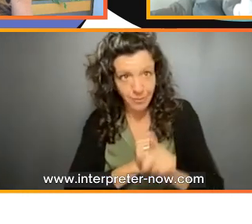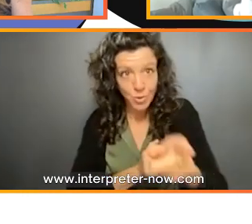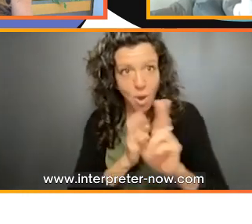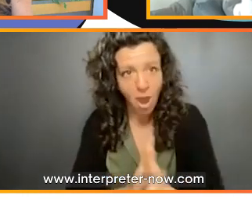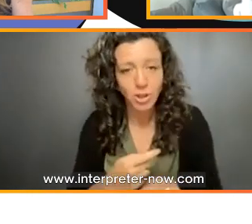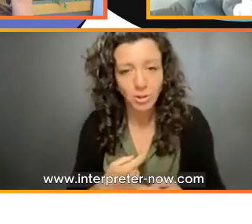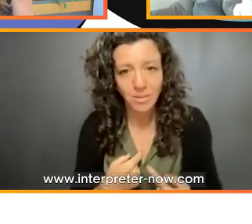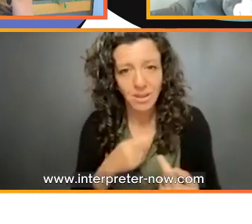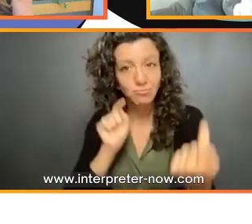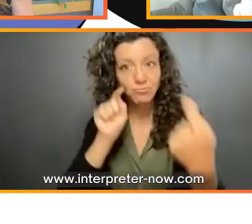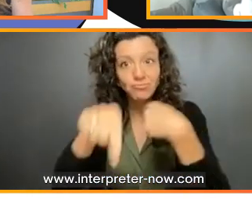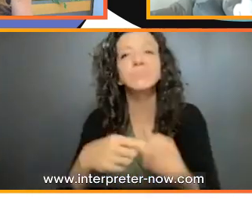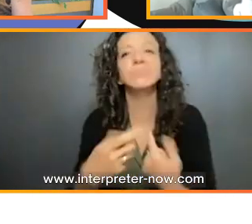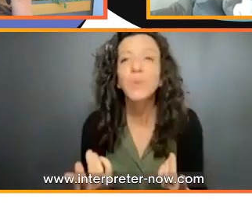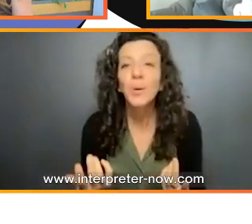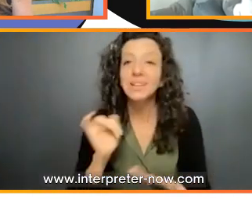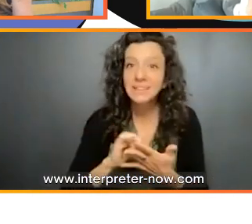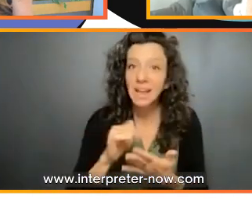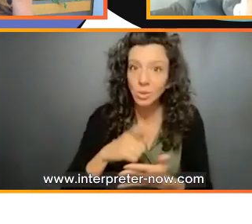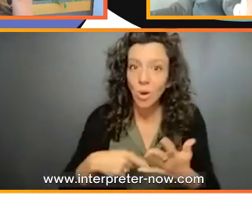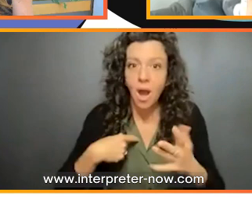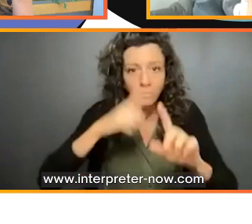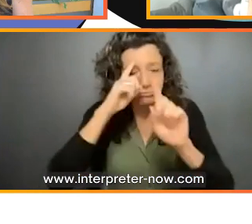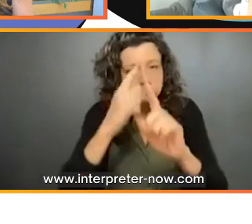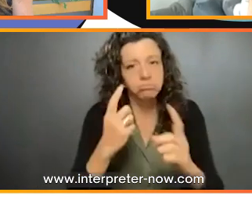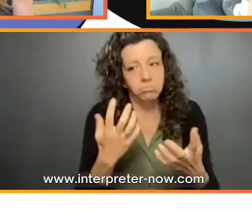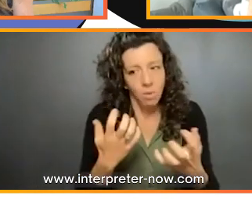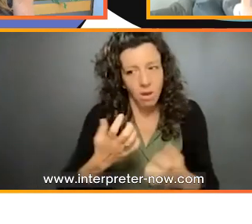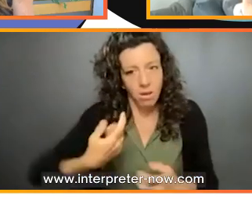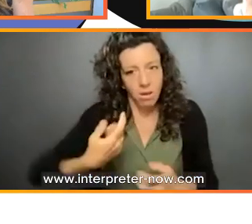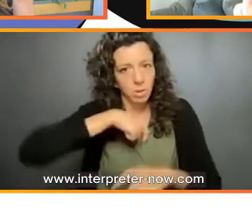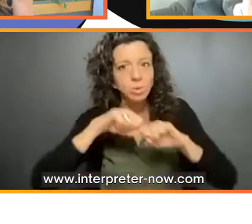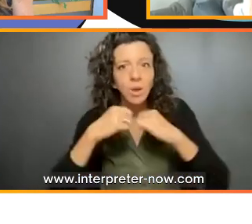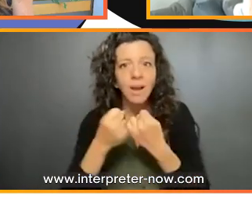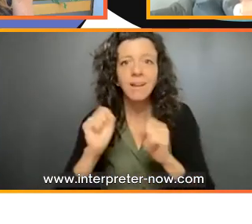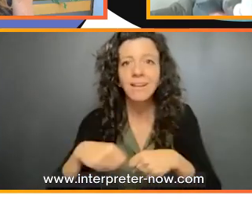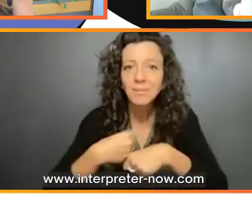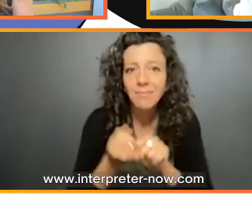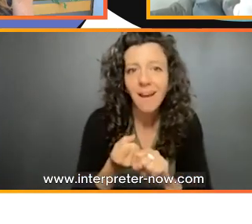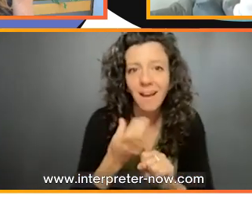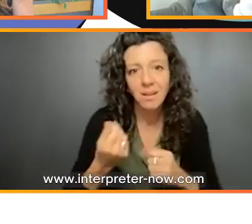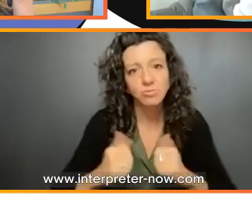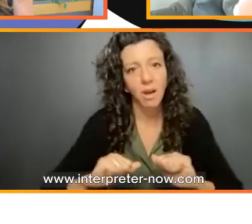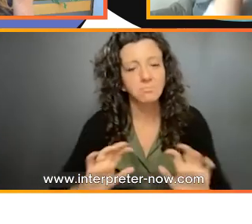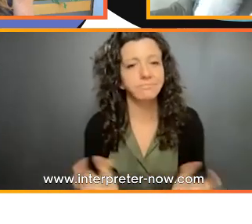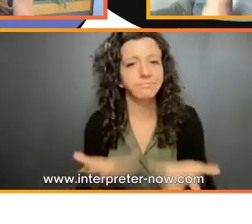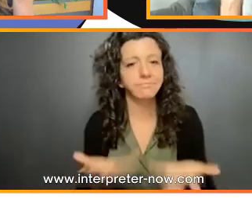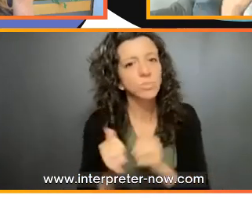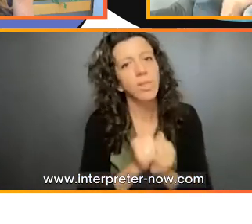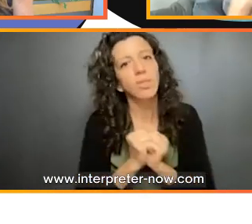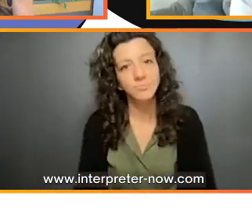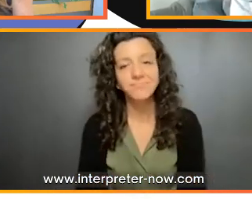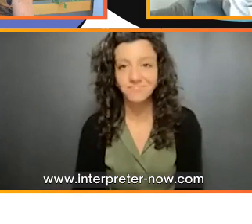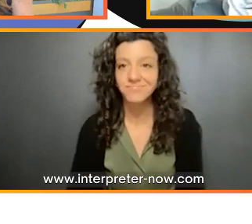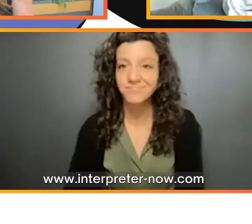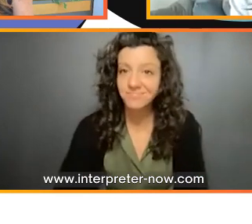is quenched because you see me. I see myself. I honor myself. You honor me. And that's what I'm hoping